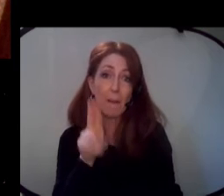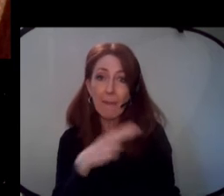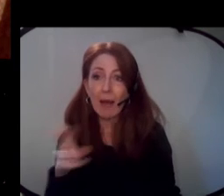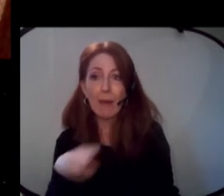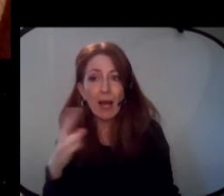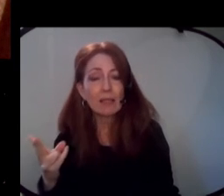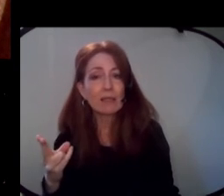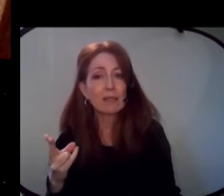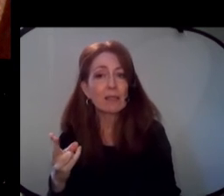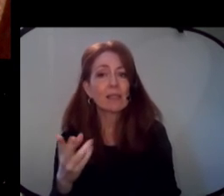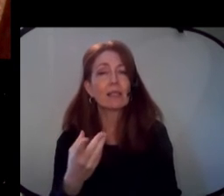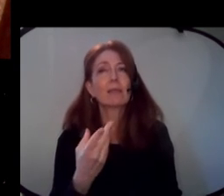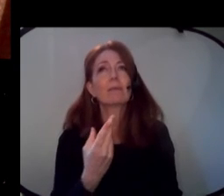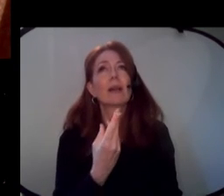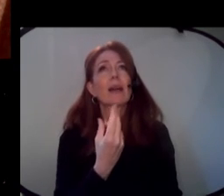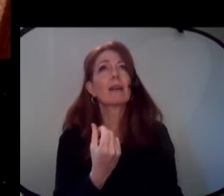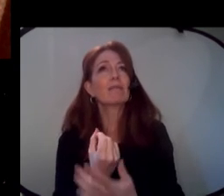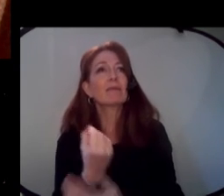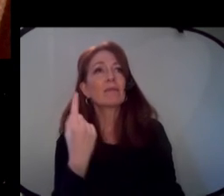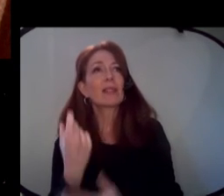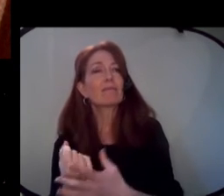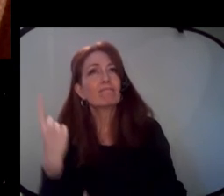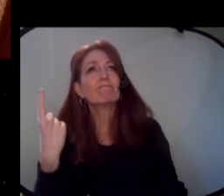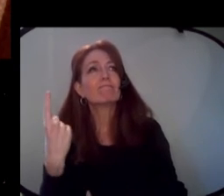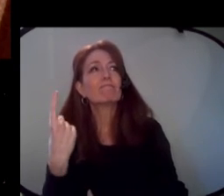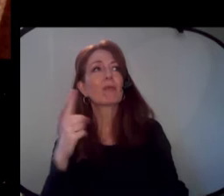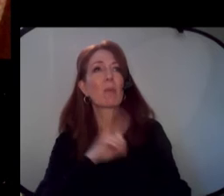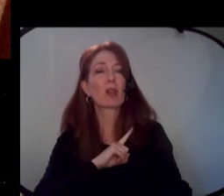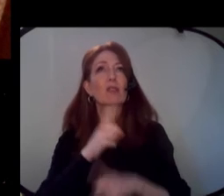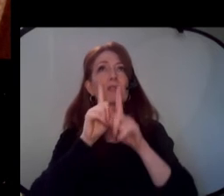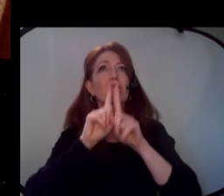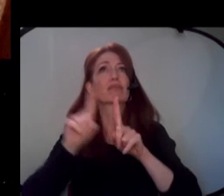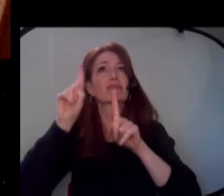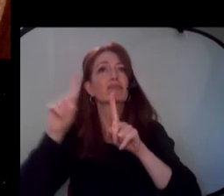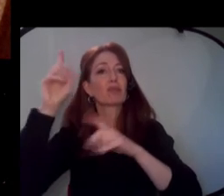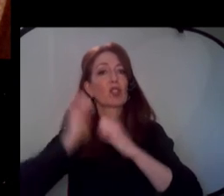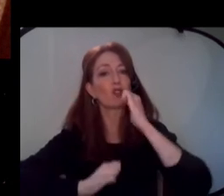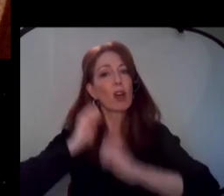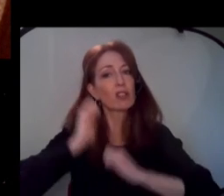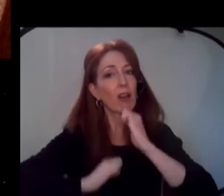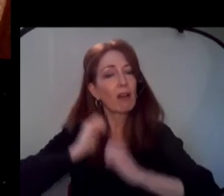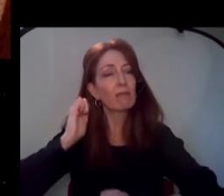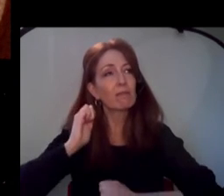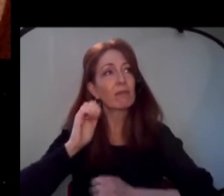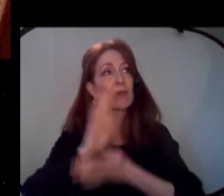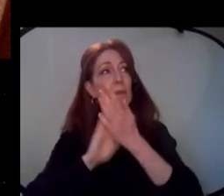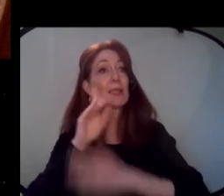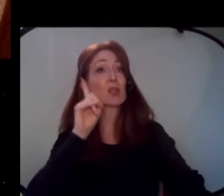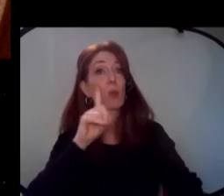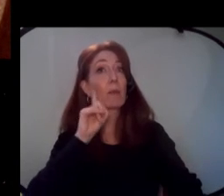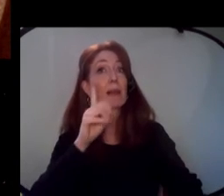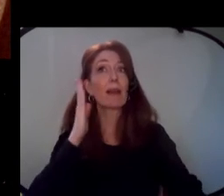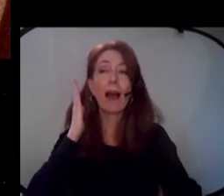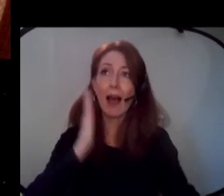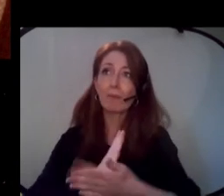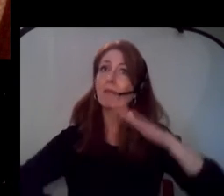of, the aristocratic structure of societies, occasionally women did have absolute power and